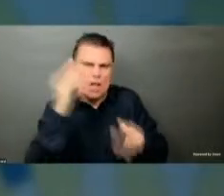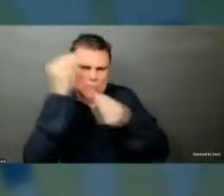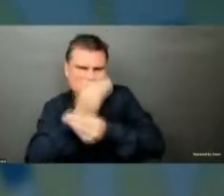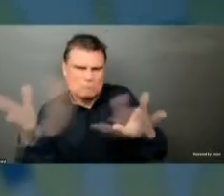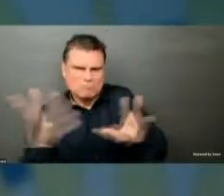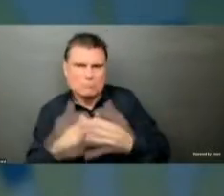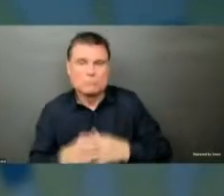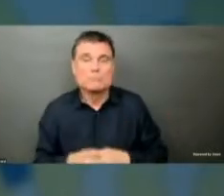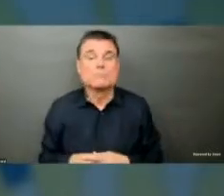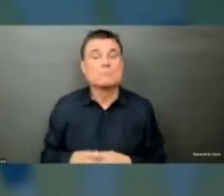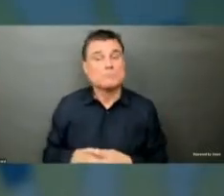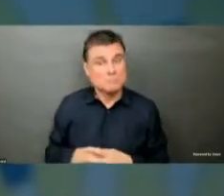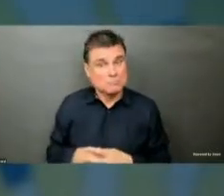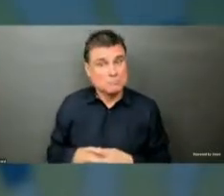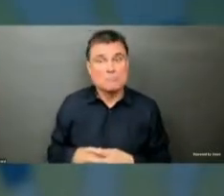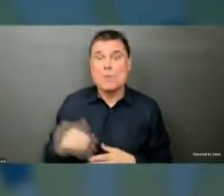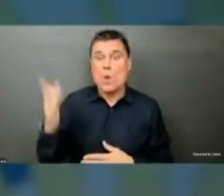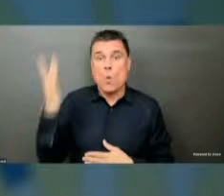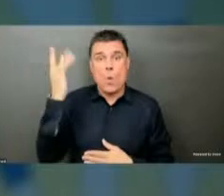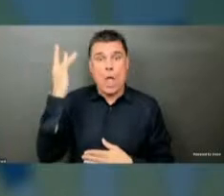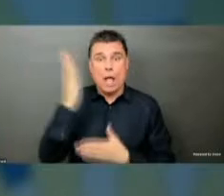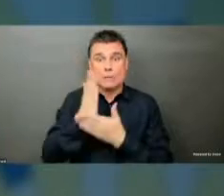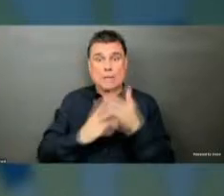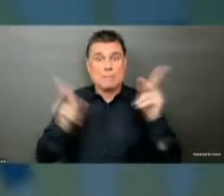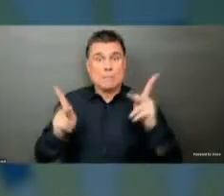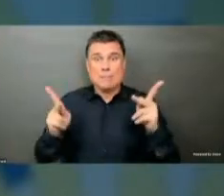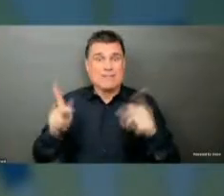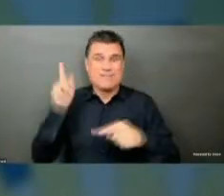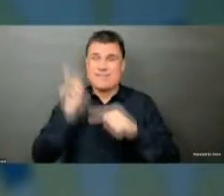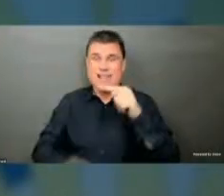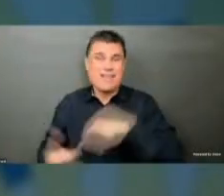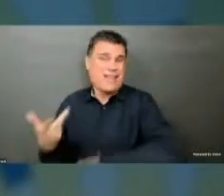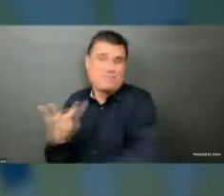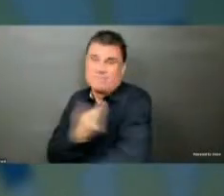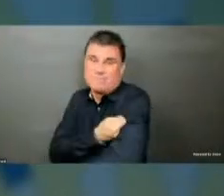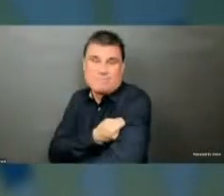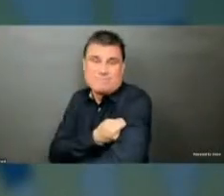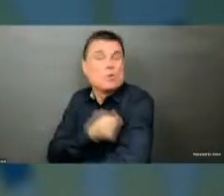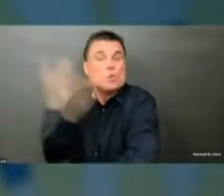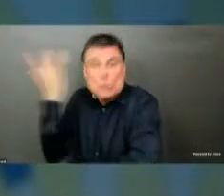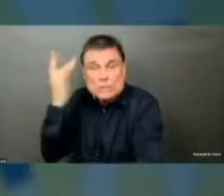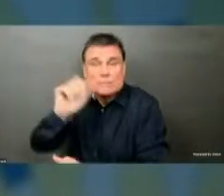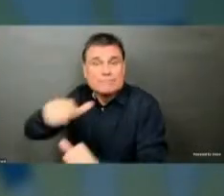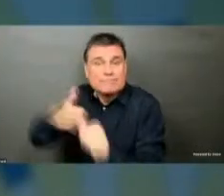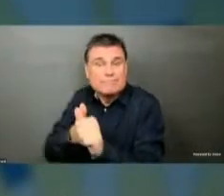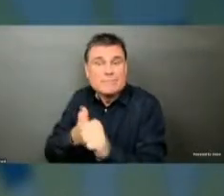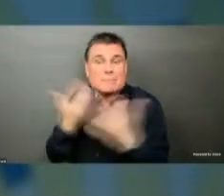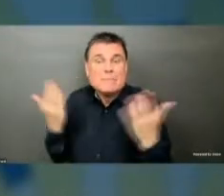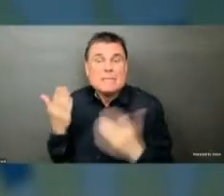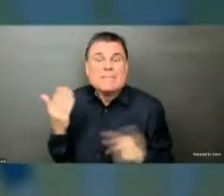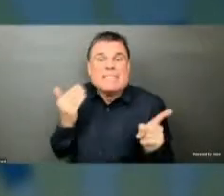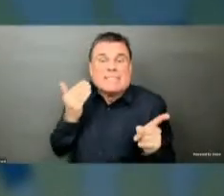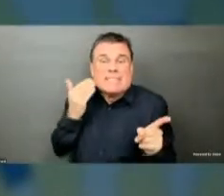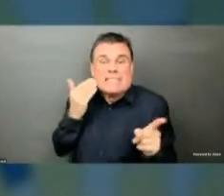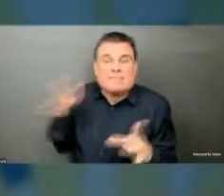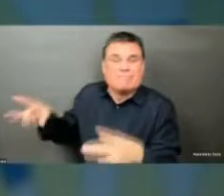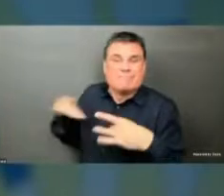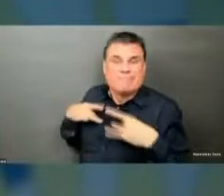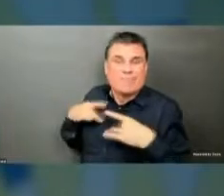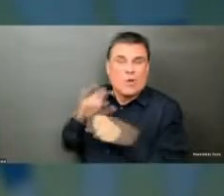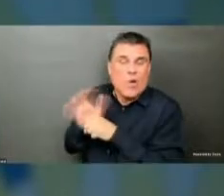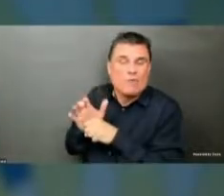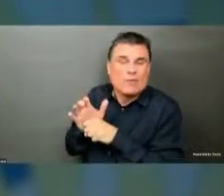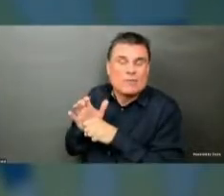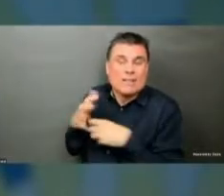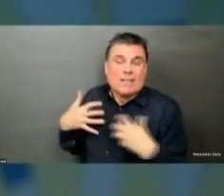receive immunization, primarily because they've been recently infected with the virus, and we've gone in to immunize in